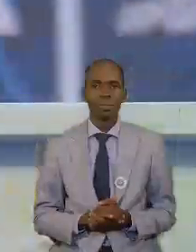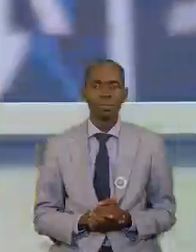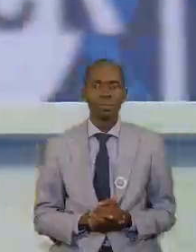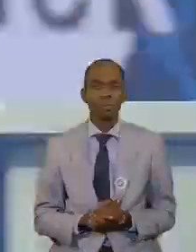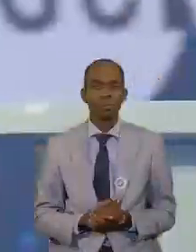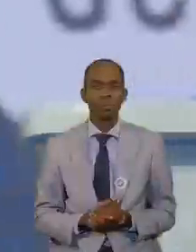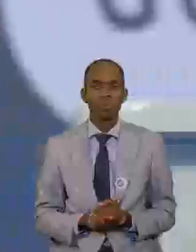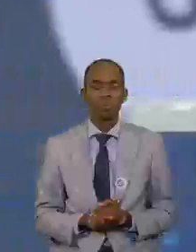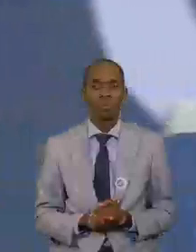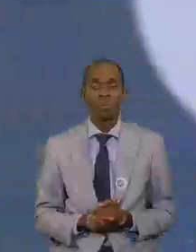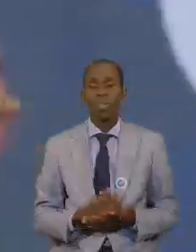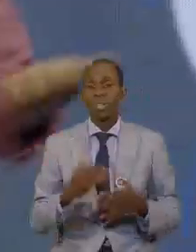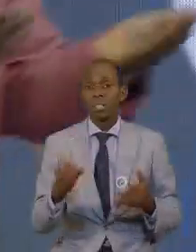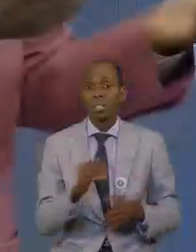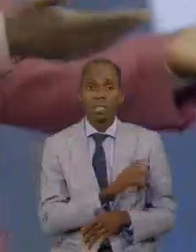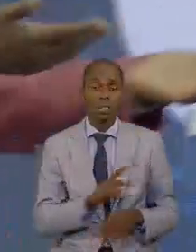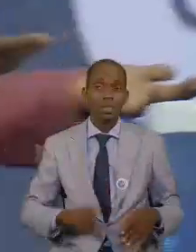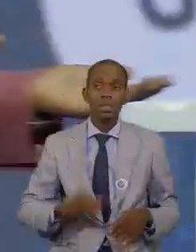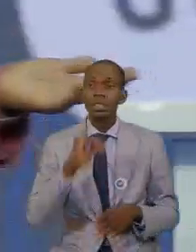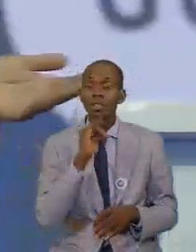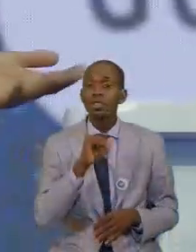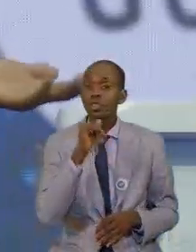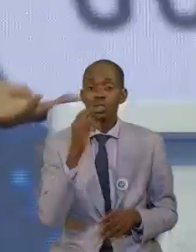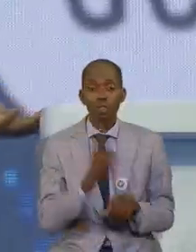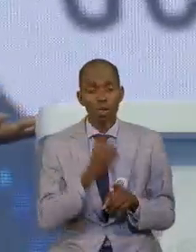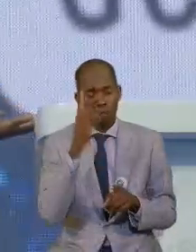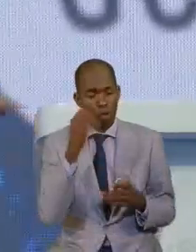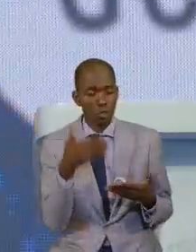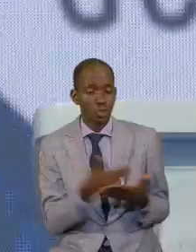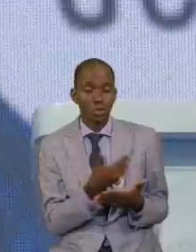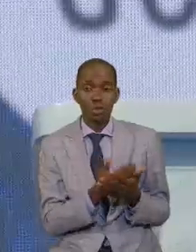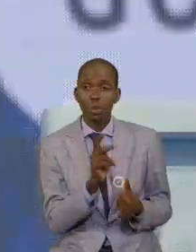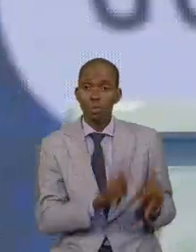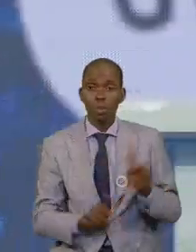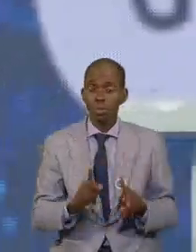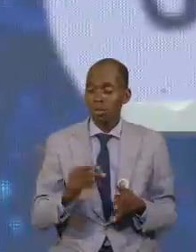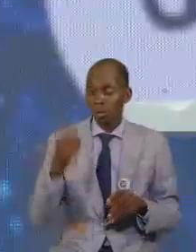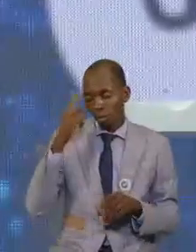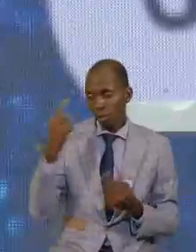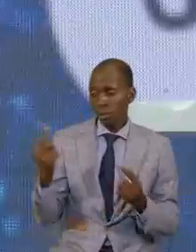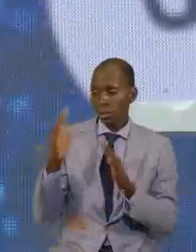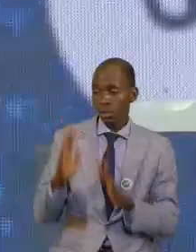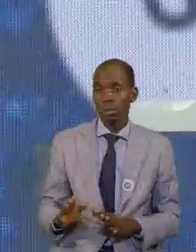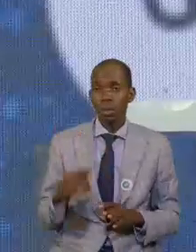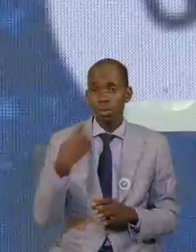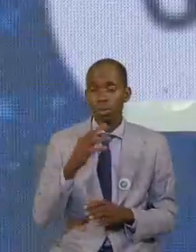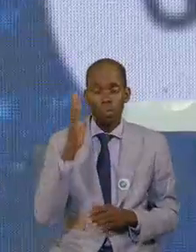Now, the key is not only for newcomers, it's not only for sinners who are to be saved.